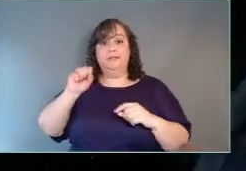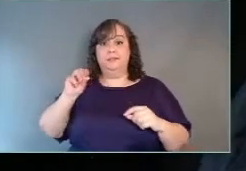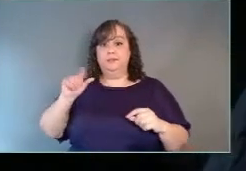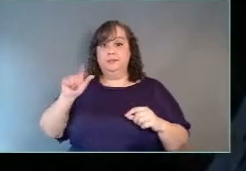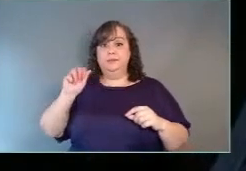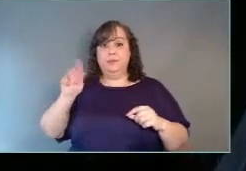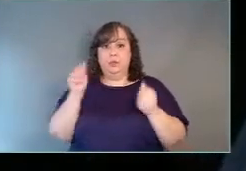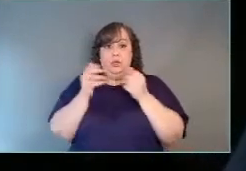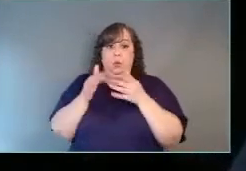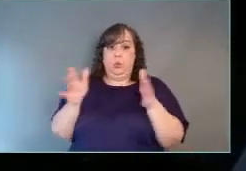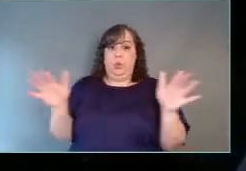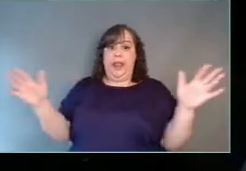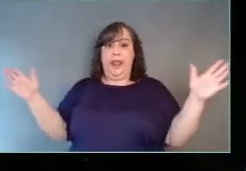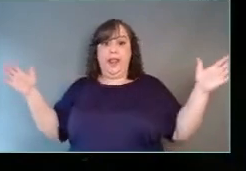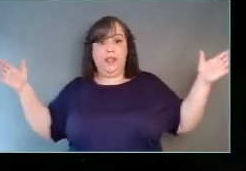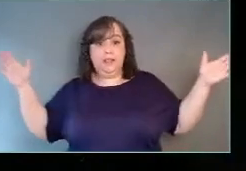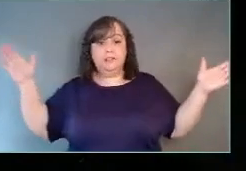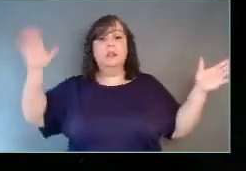DART.